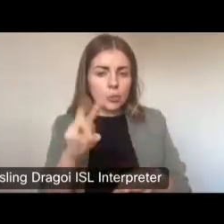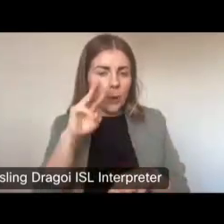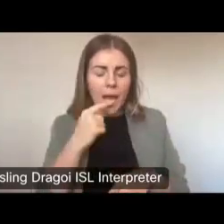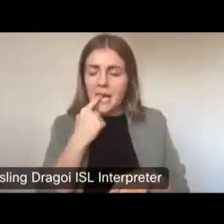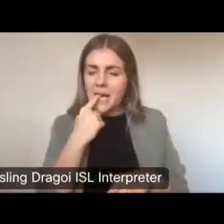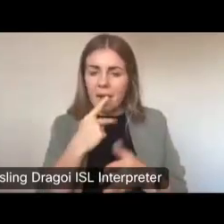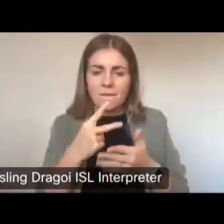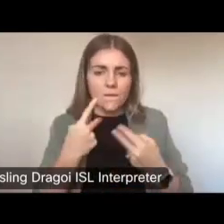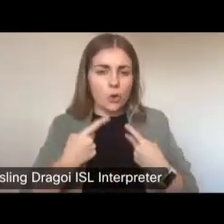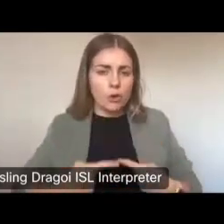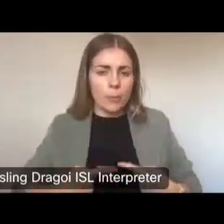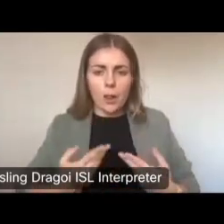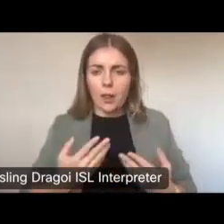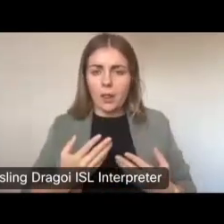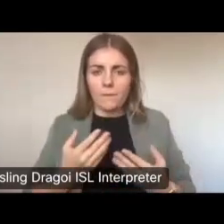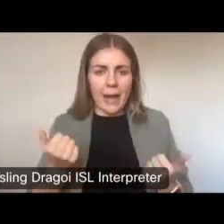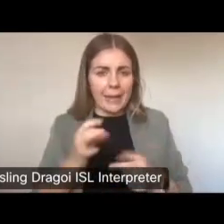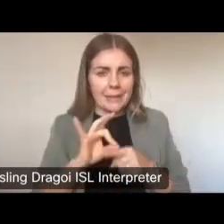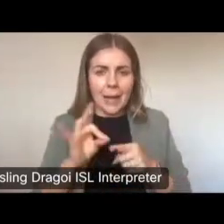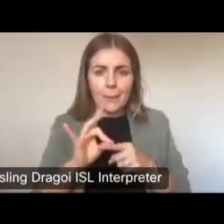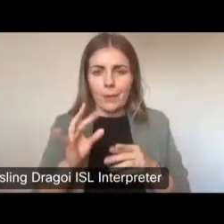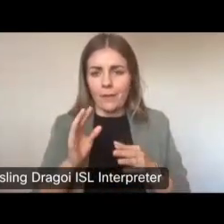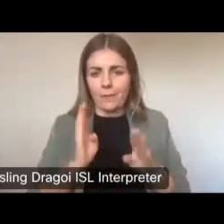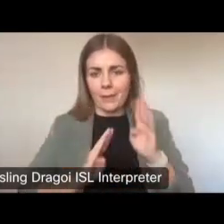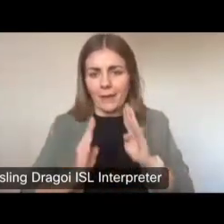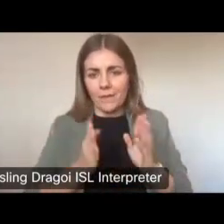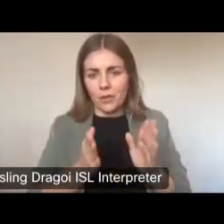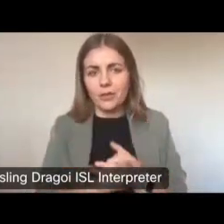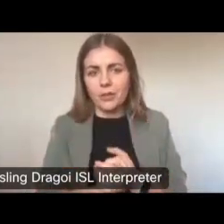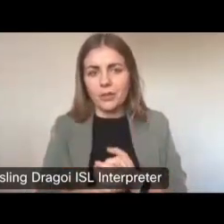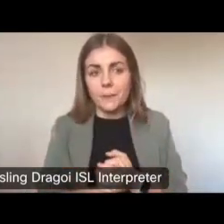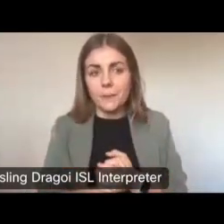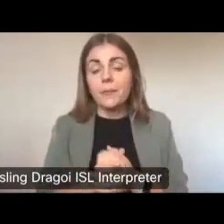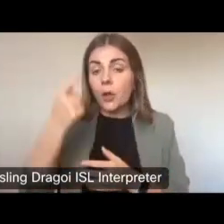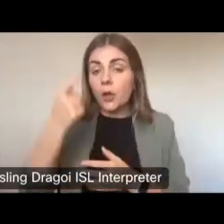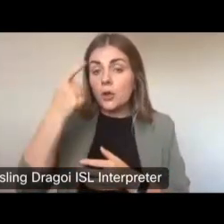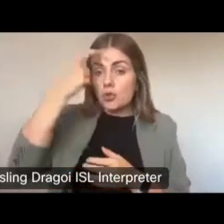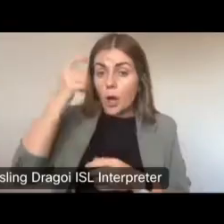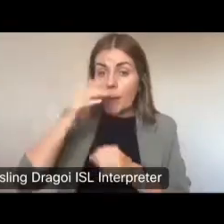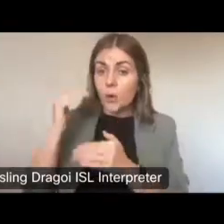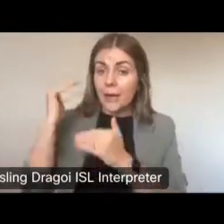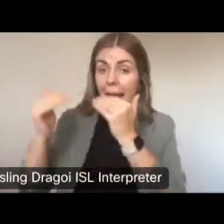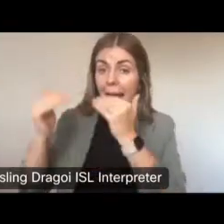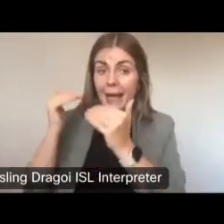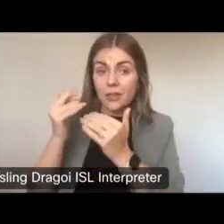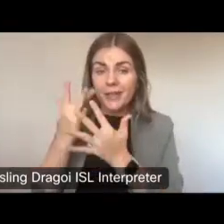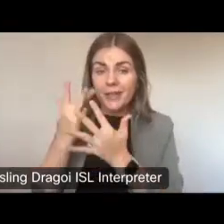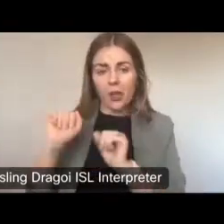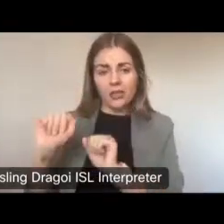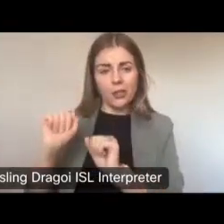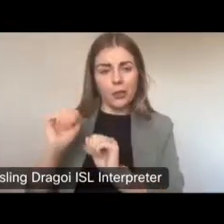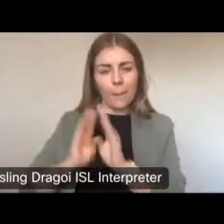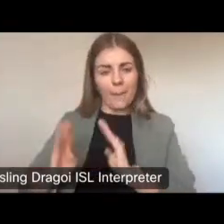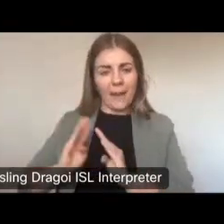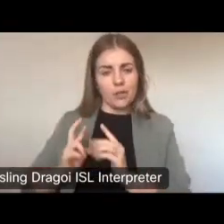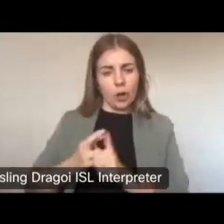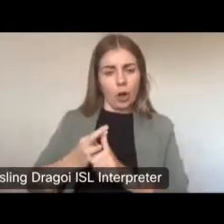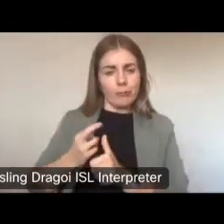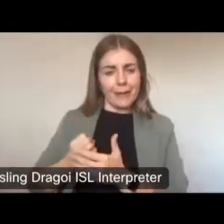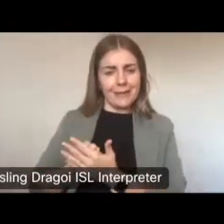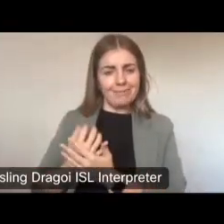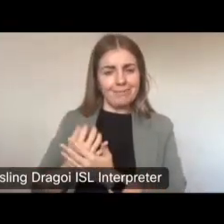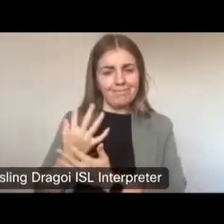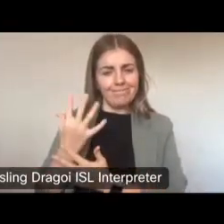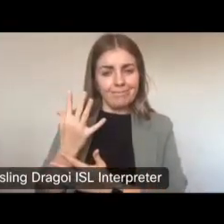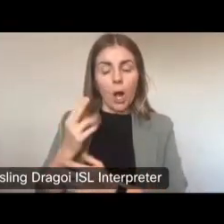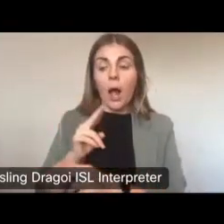later behaviors. Trauma as an adult, a lot of your behaviors are already preformed. I'm not saying significant trauma